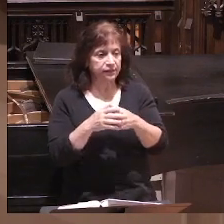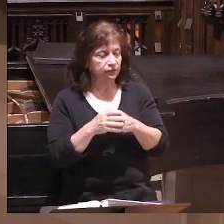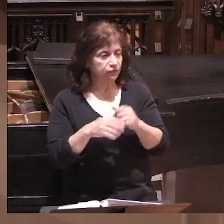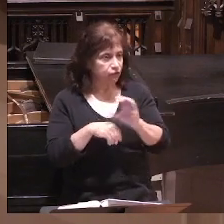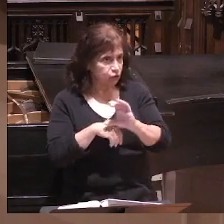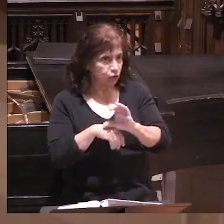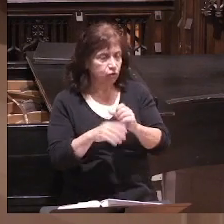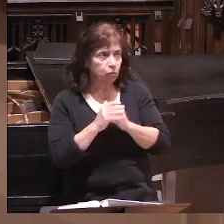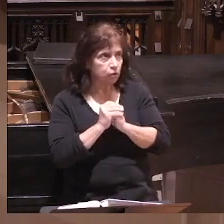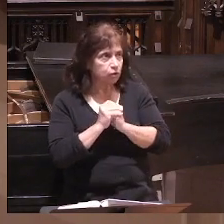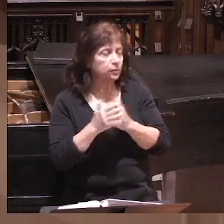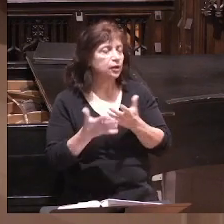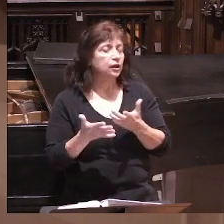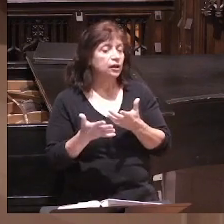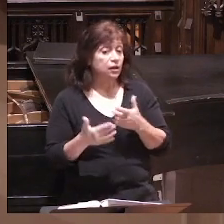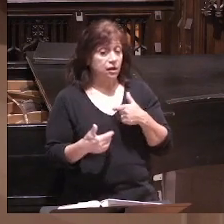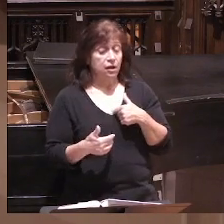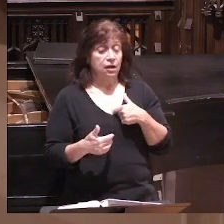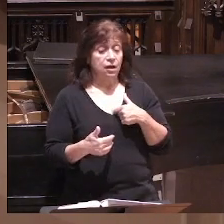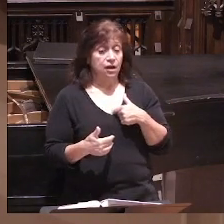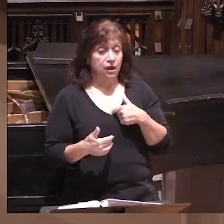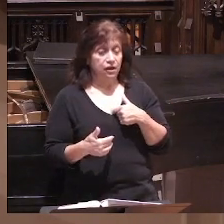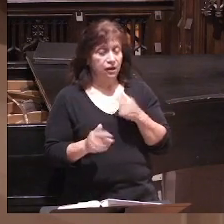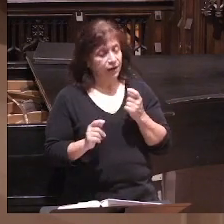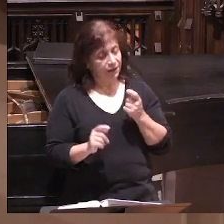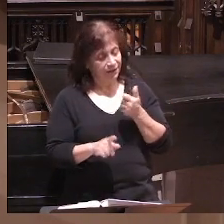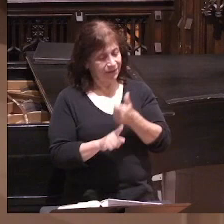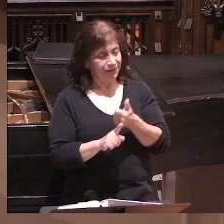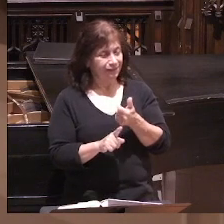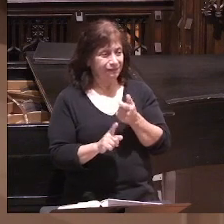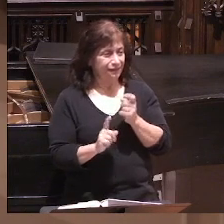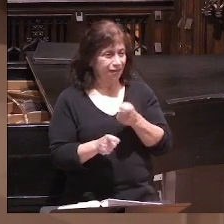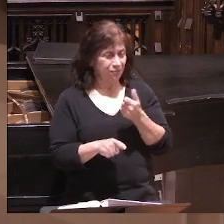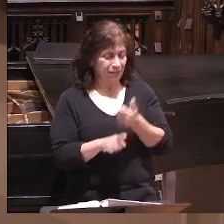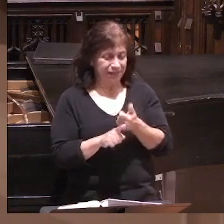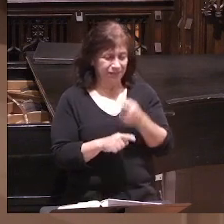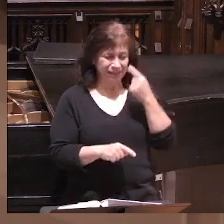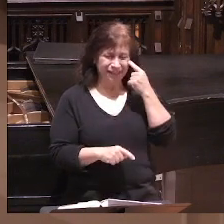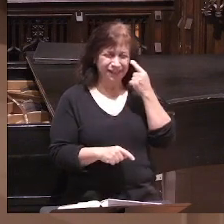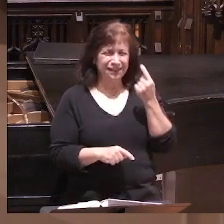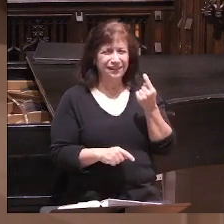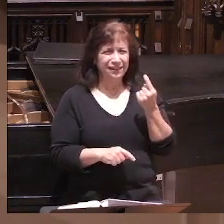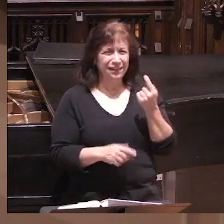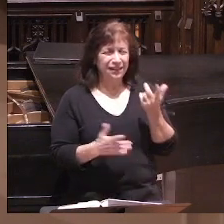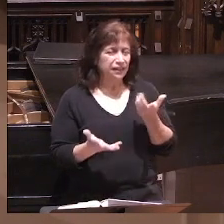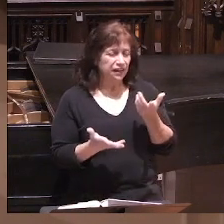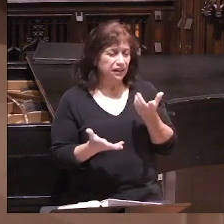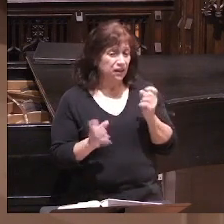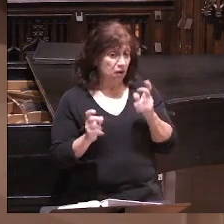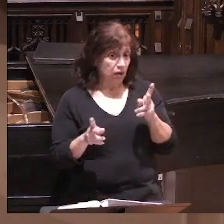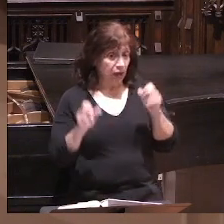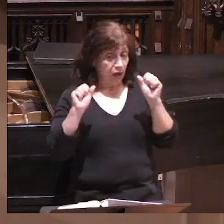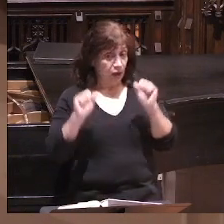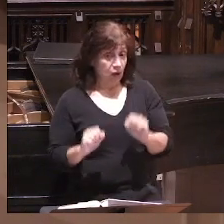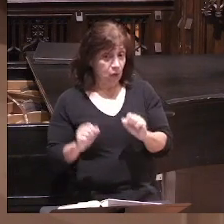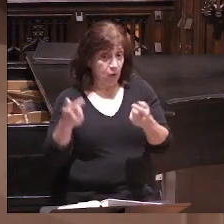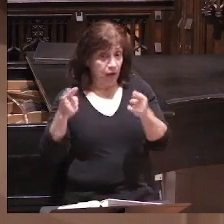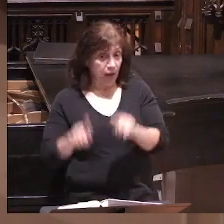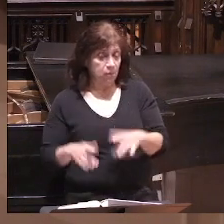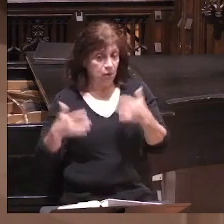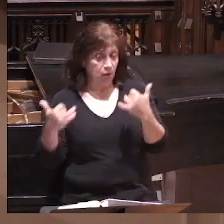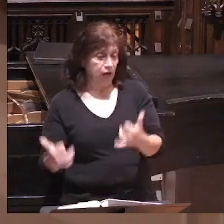I literally, you know, kind of gave myself a chance to think about, okay, this could happen right